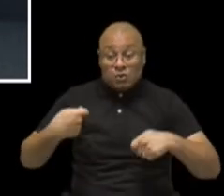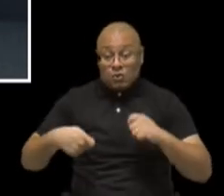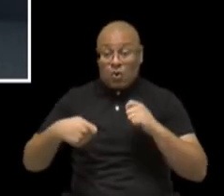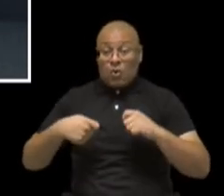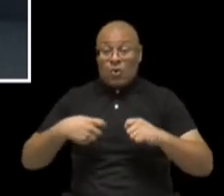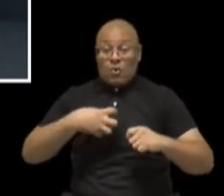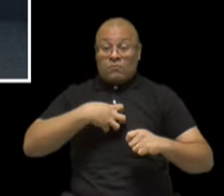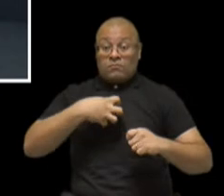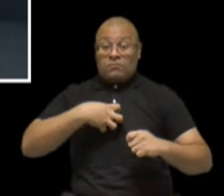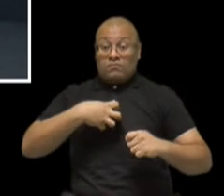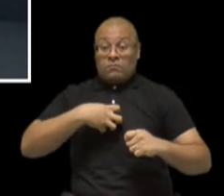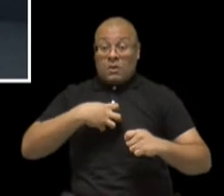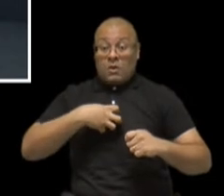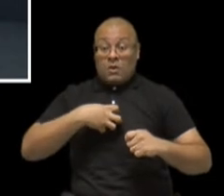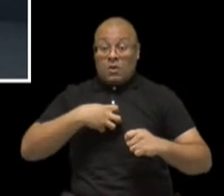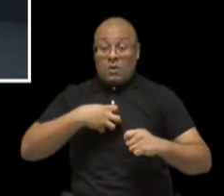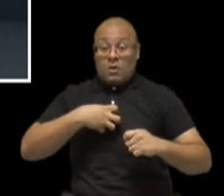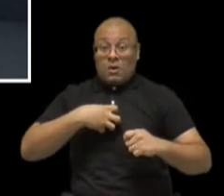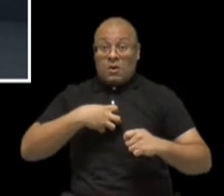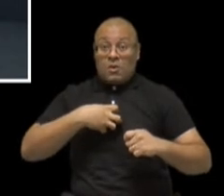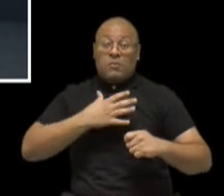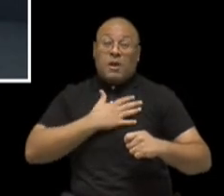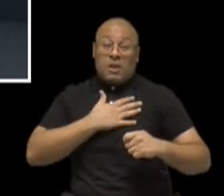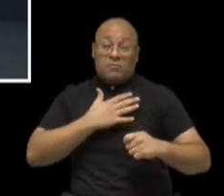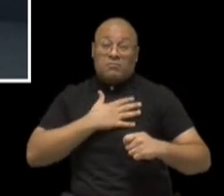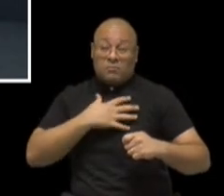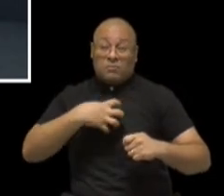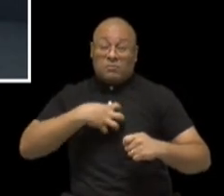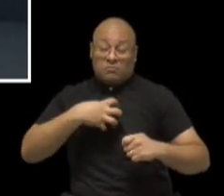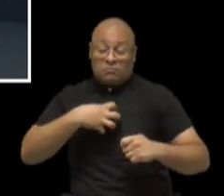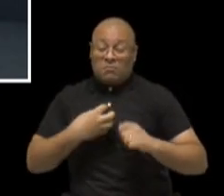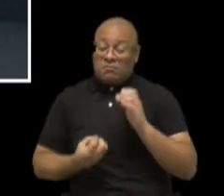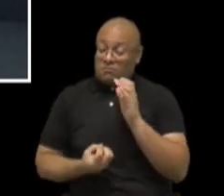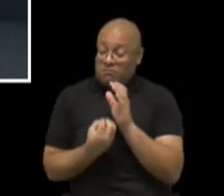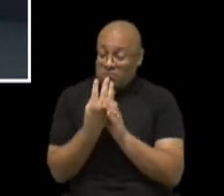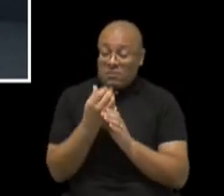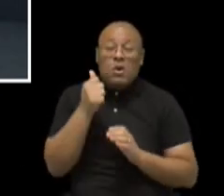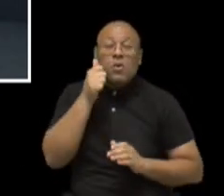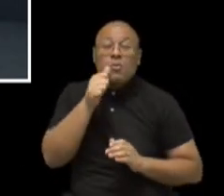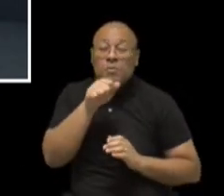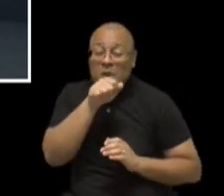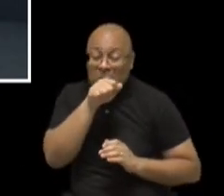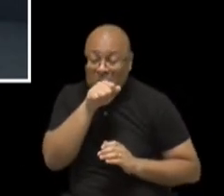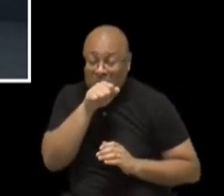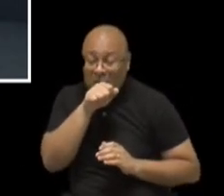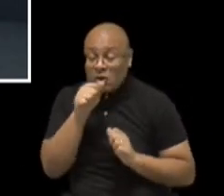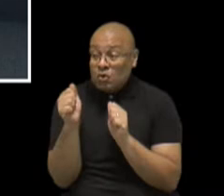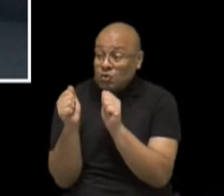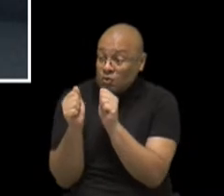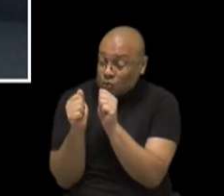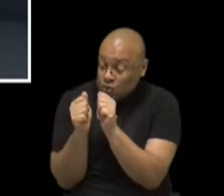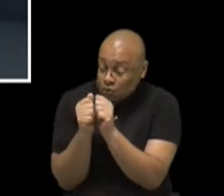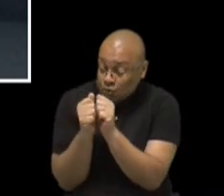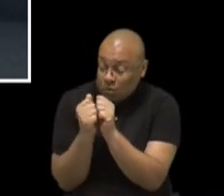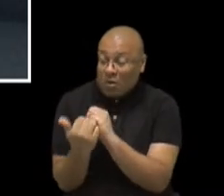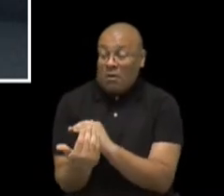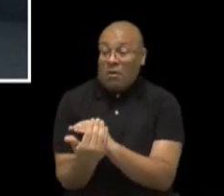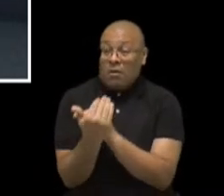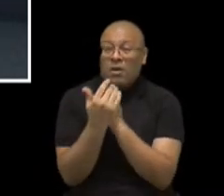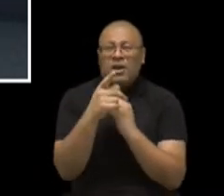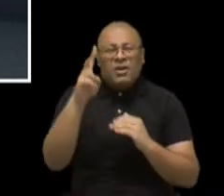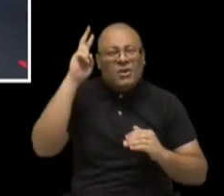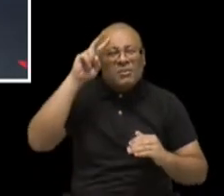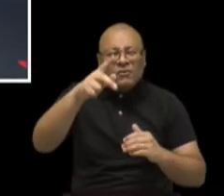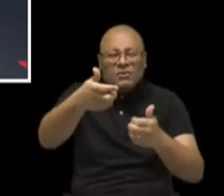most creative time of my adult life, of my life as a mother, for sure. So what did you do with your kids that you were